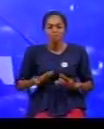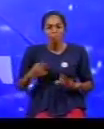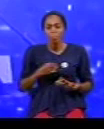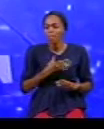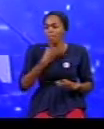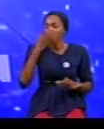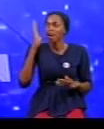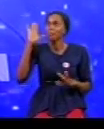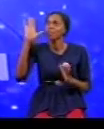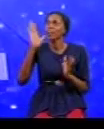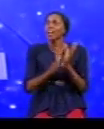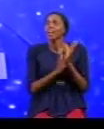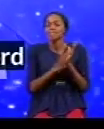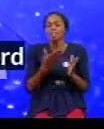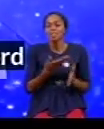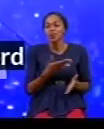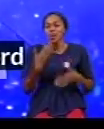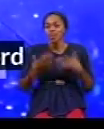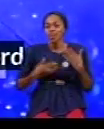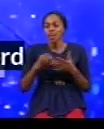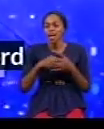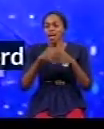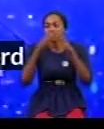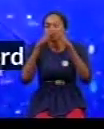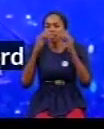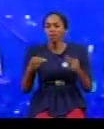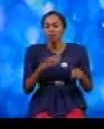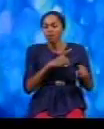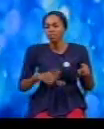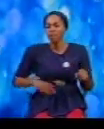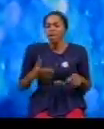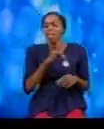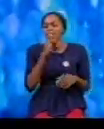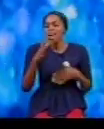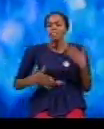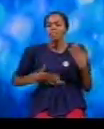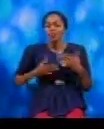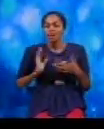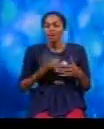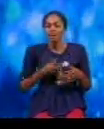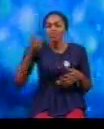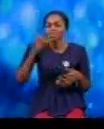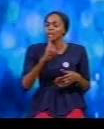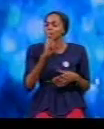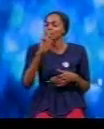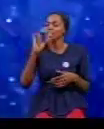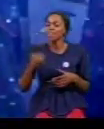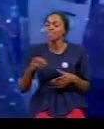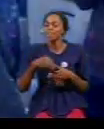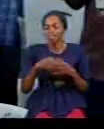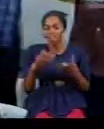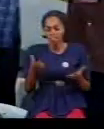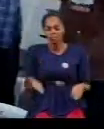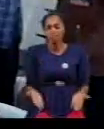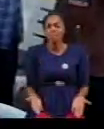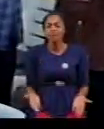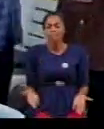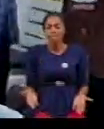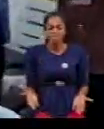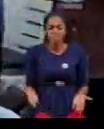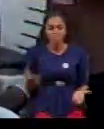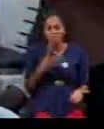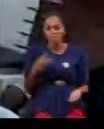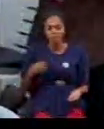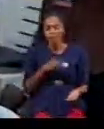shout out your praise. There's joy in the house of the Lord. Our God is surely in this place. And